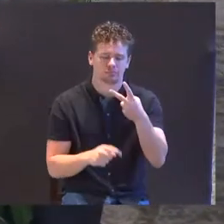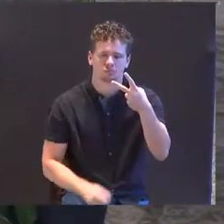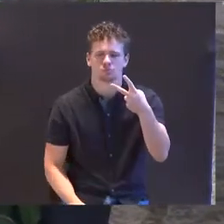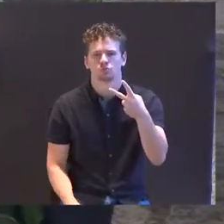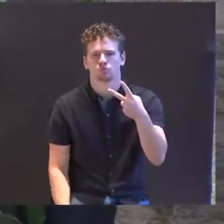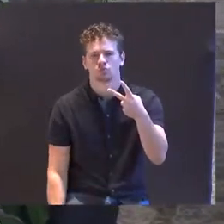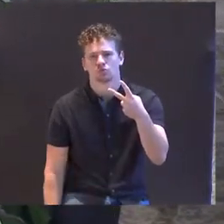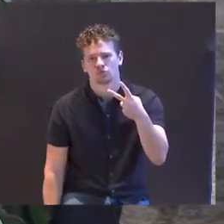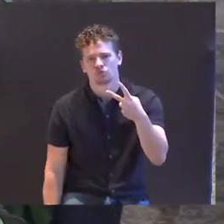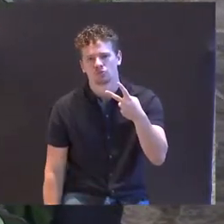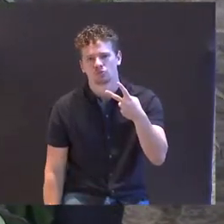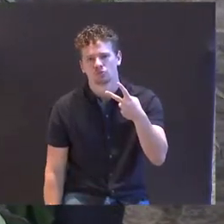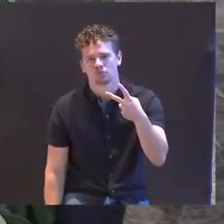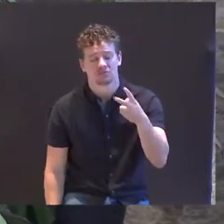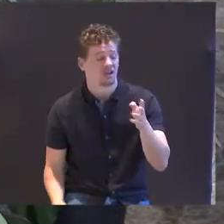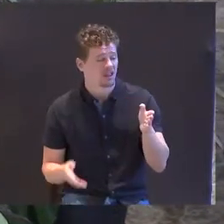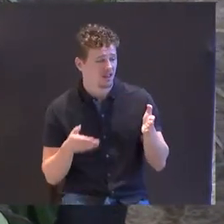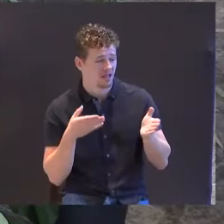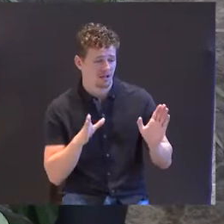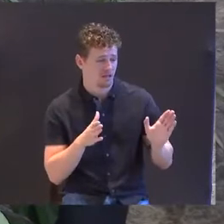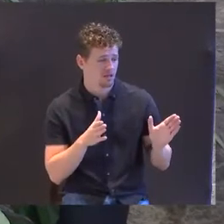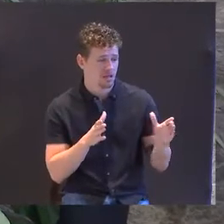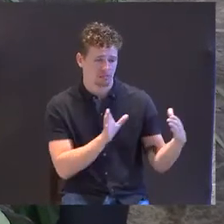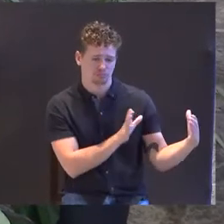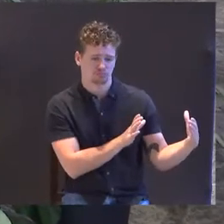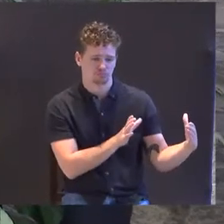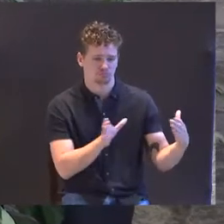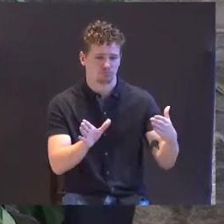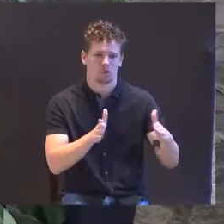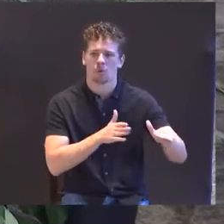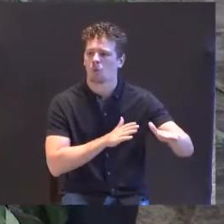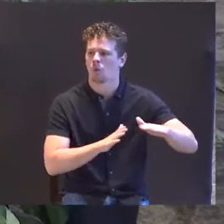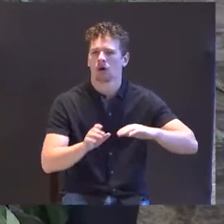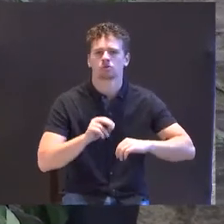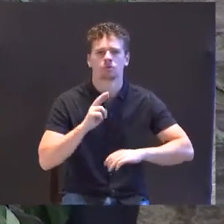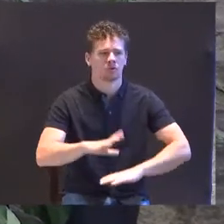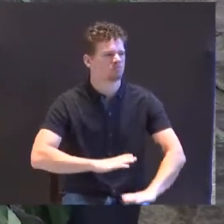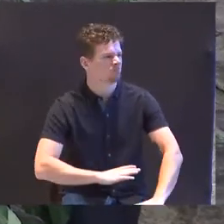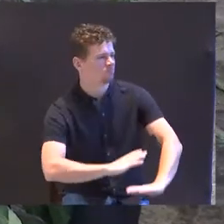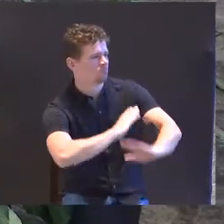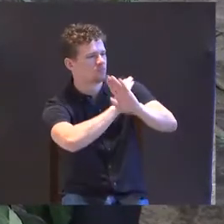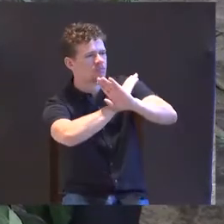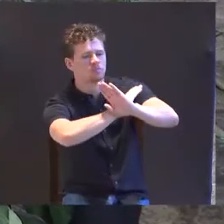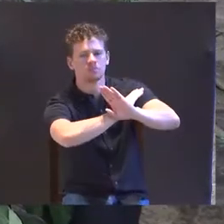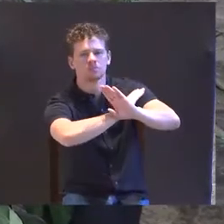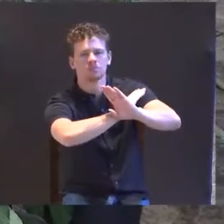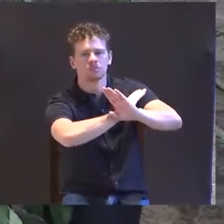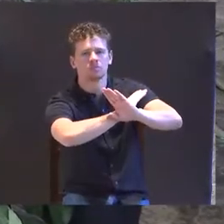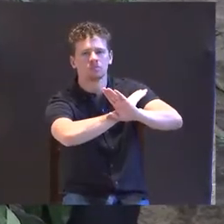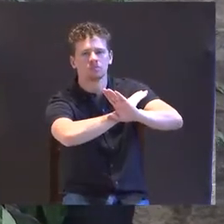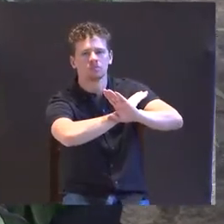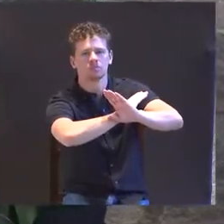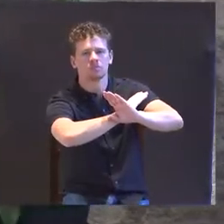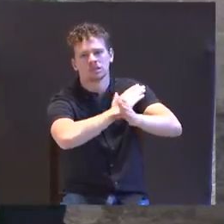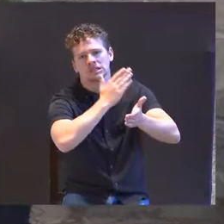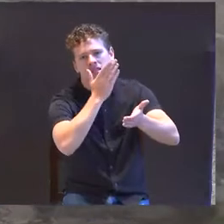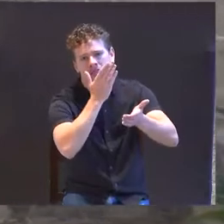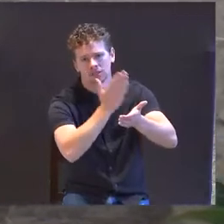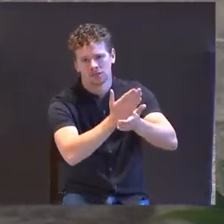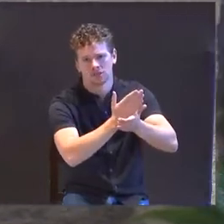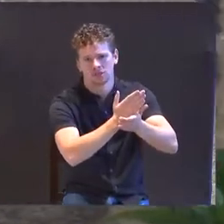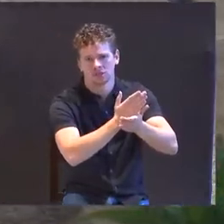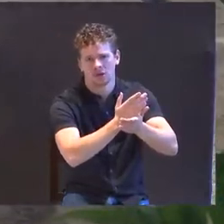They could either let them walk or not let them walk. And by them not letting them